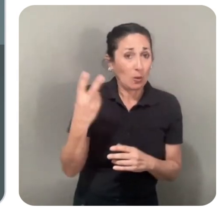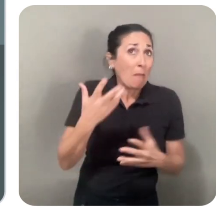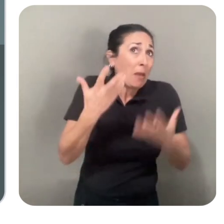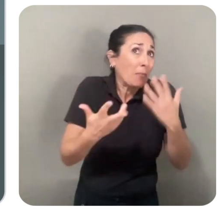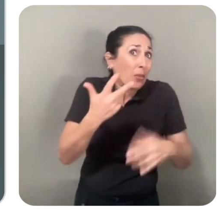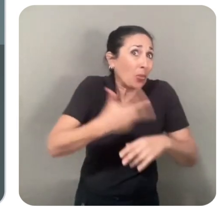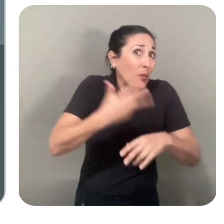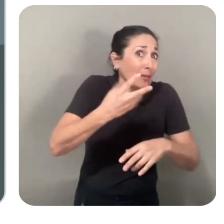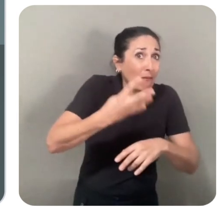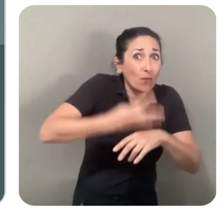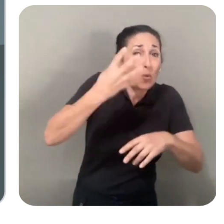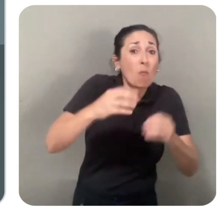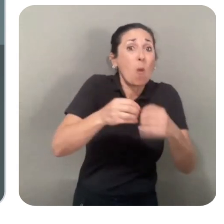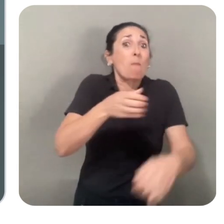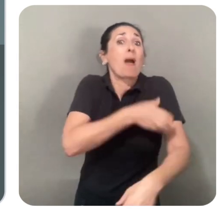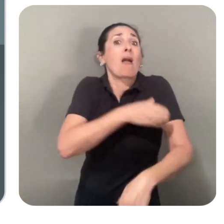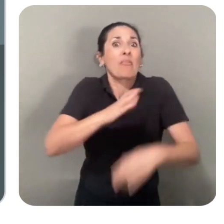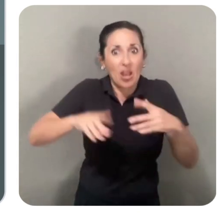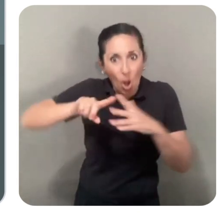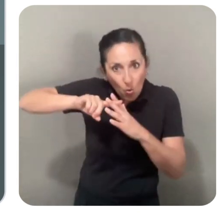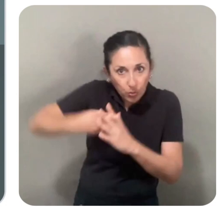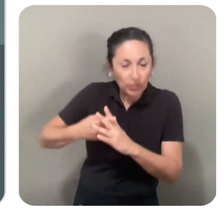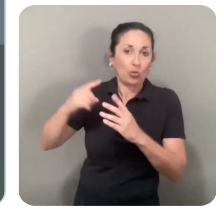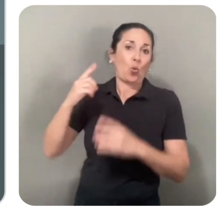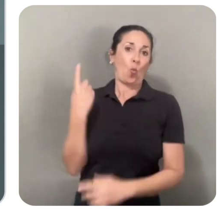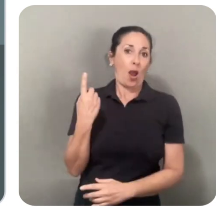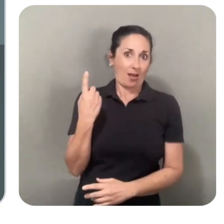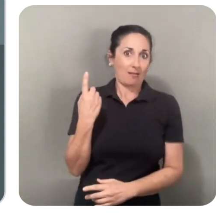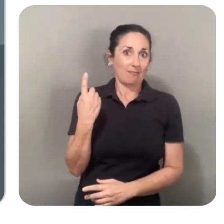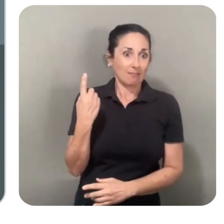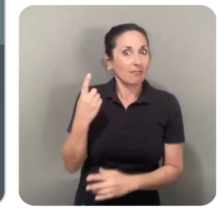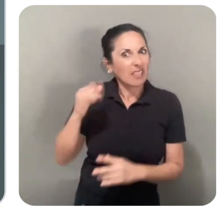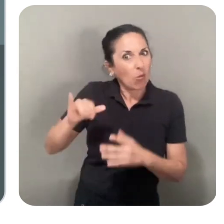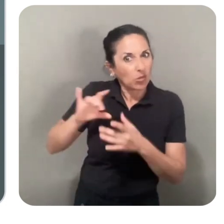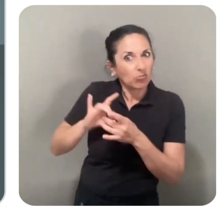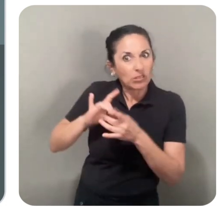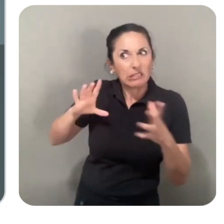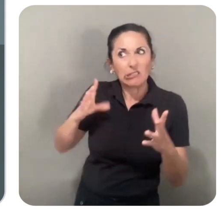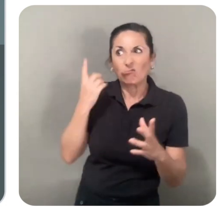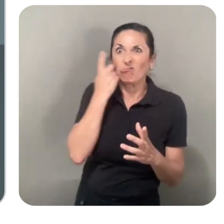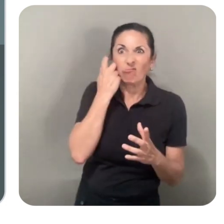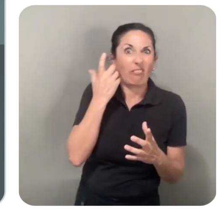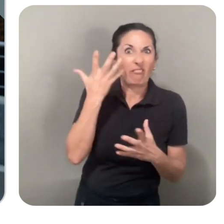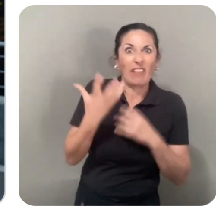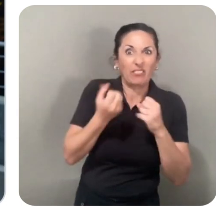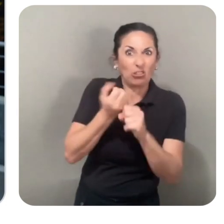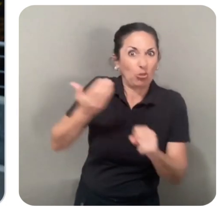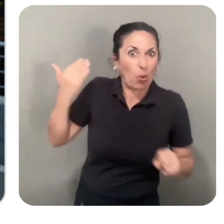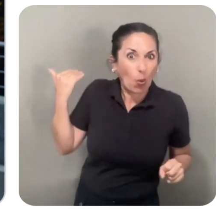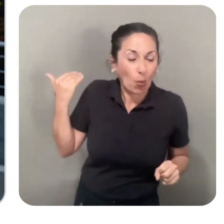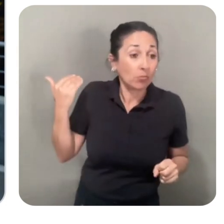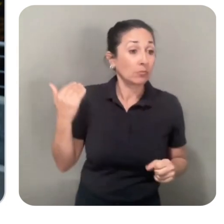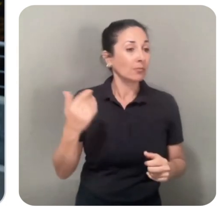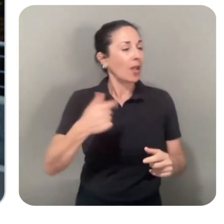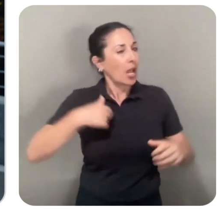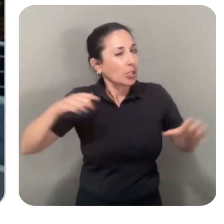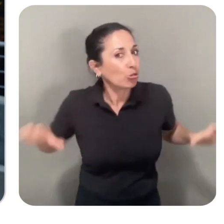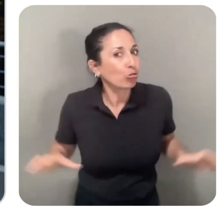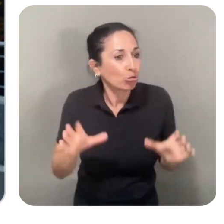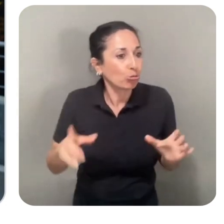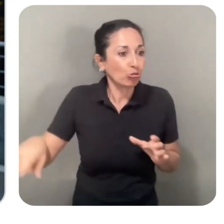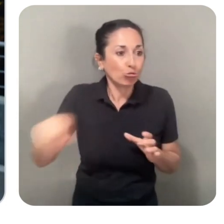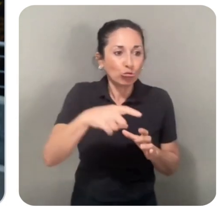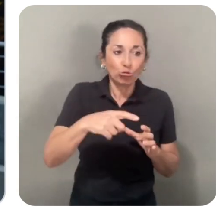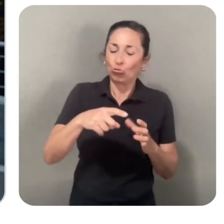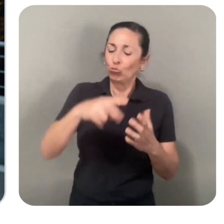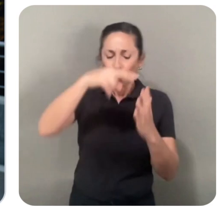4 times more powerful than the original Quest 1, which was released just 5 years ago. I encourage you to